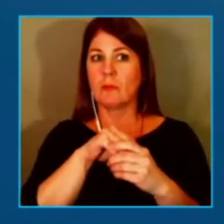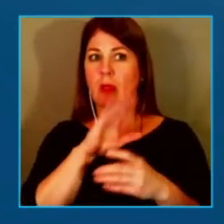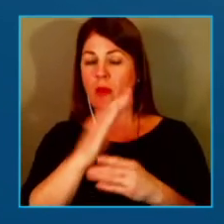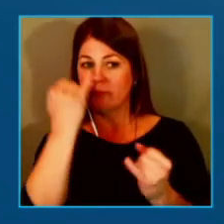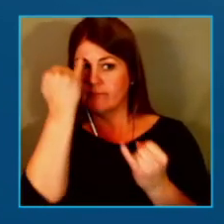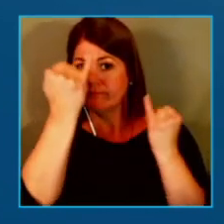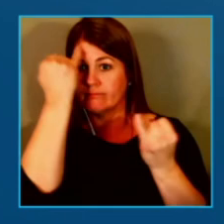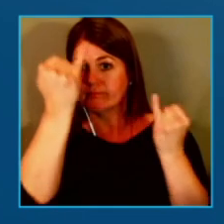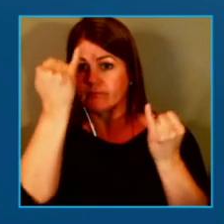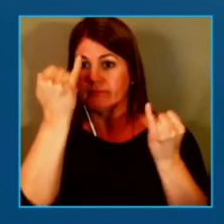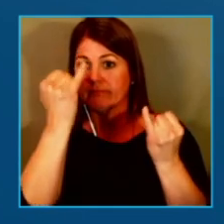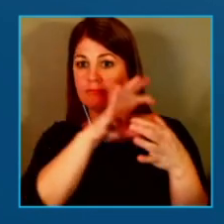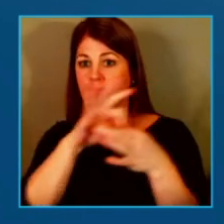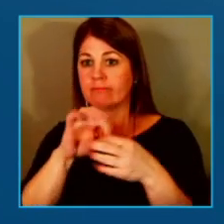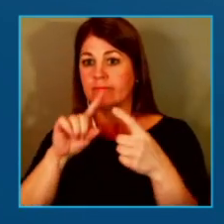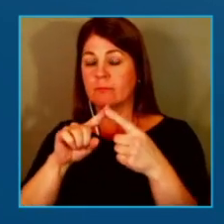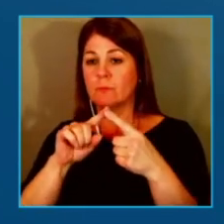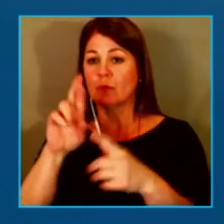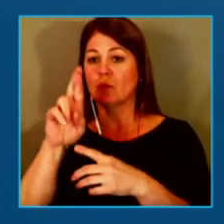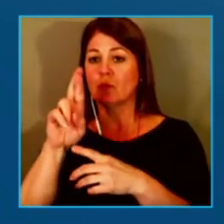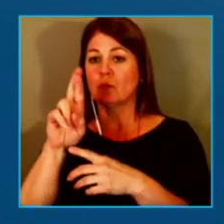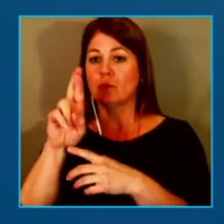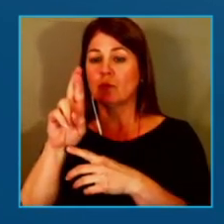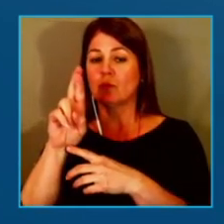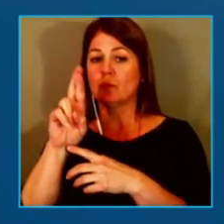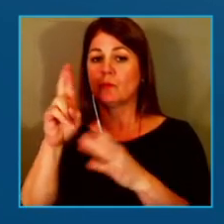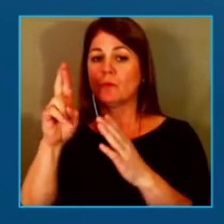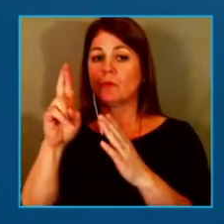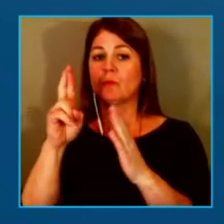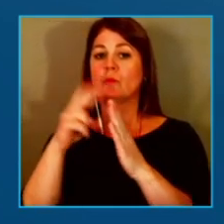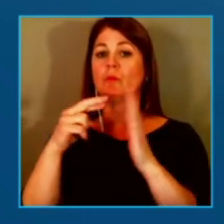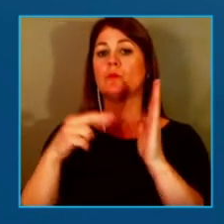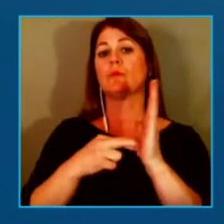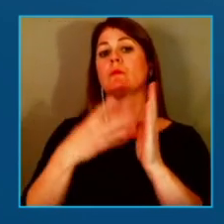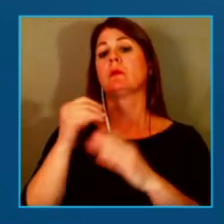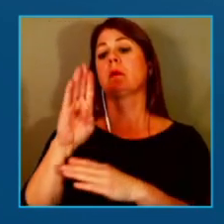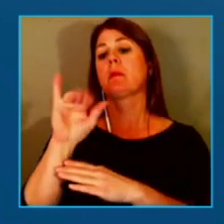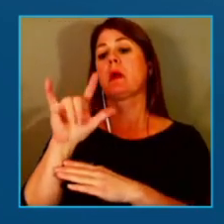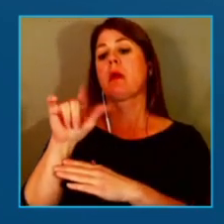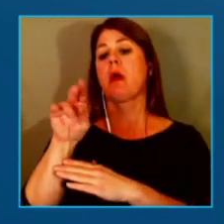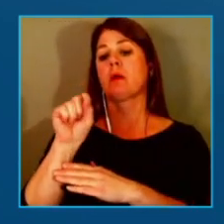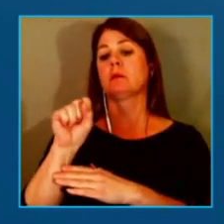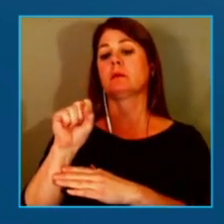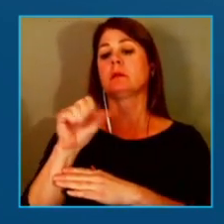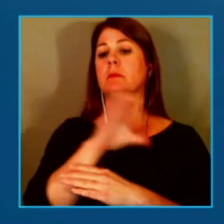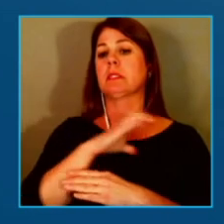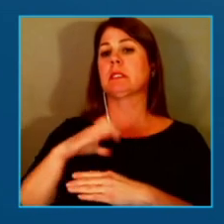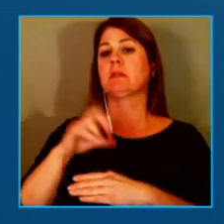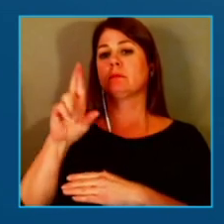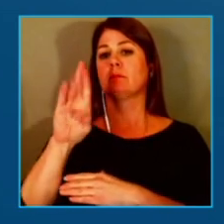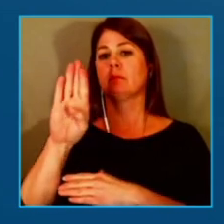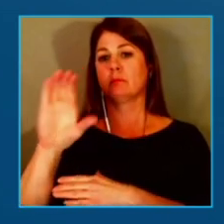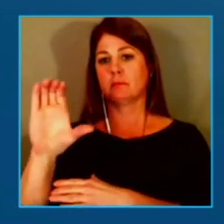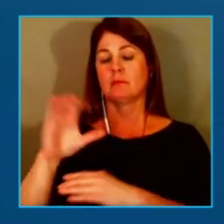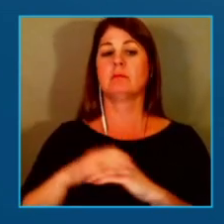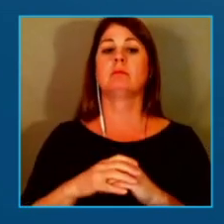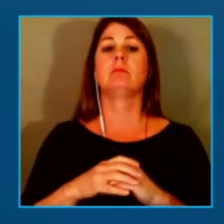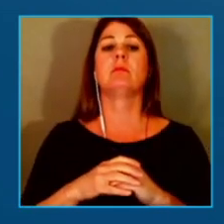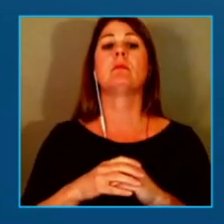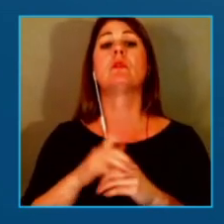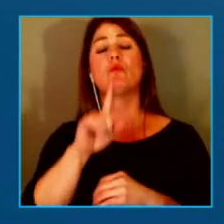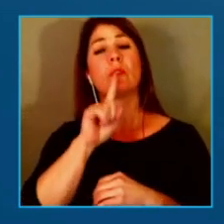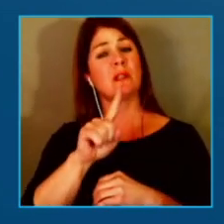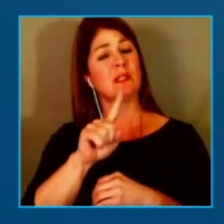the Rules and Bylaws Committee. Members, I just want to say that we really do owe a debt of